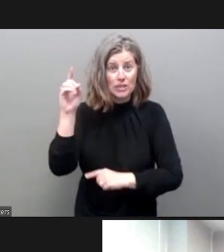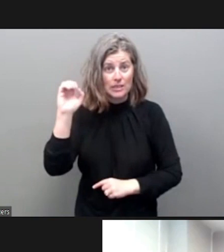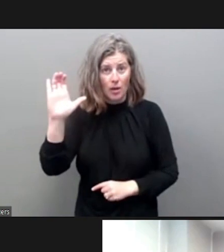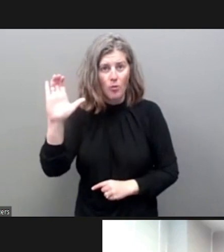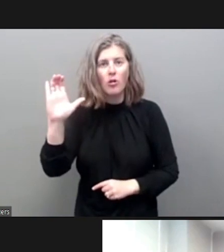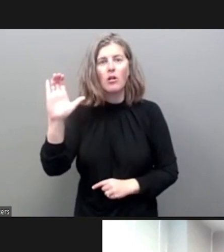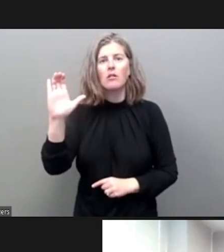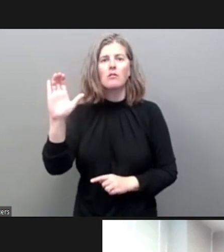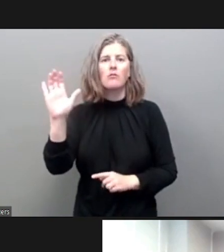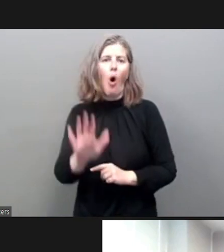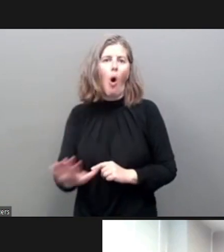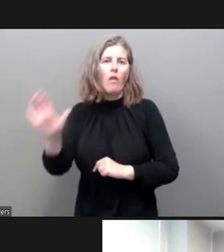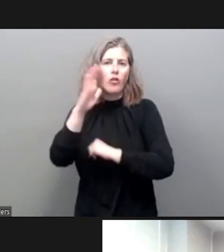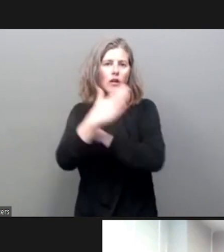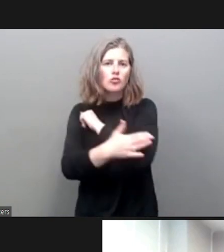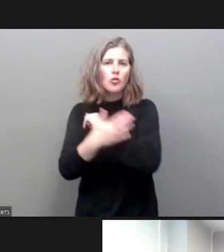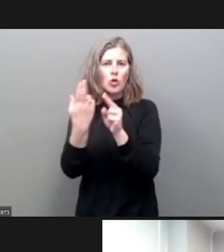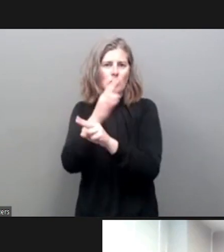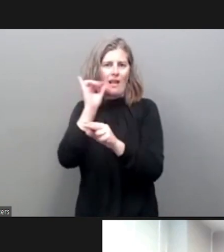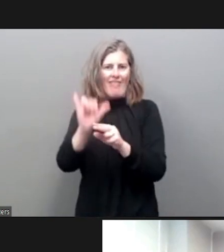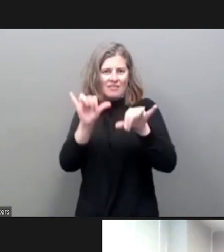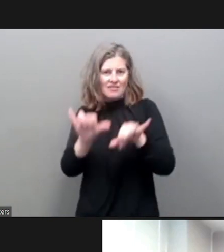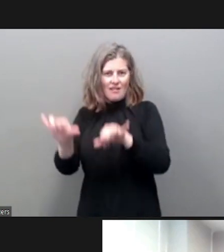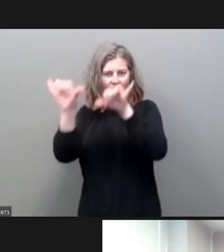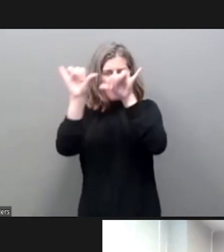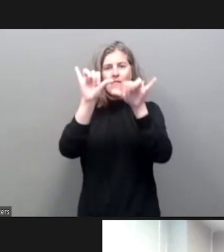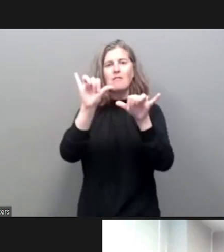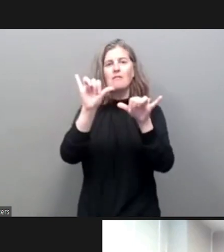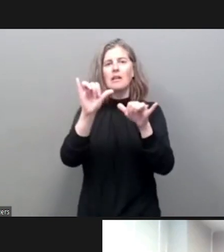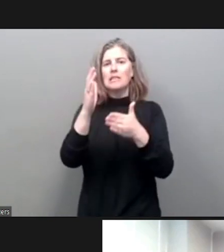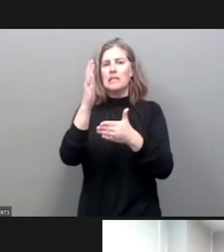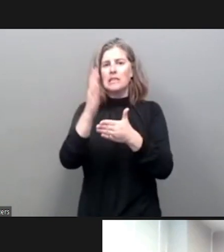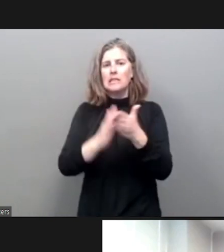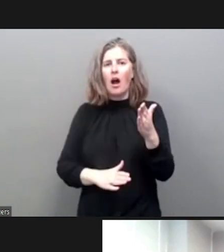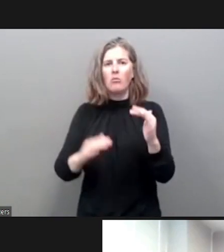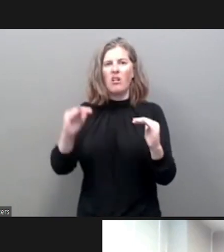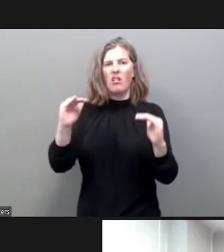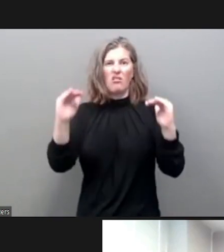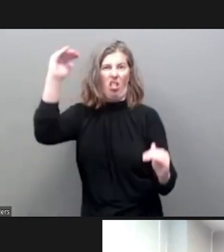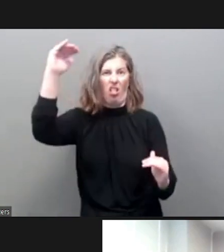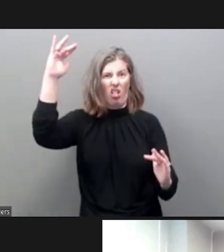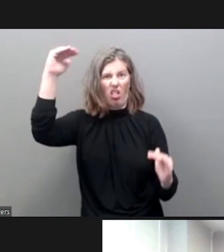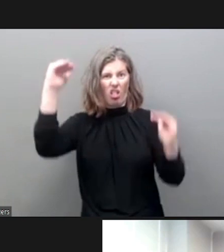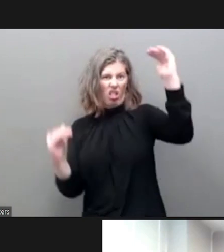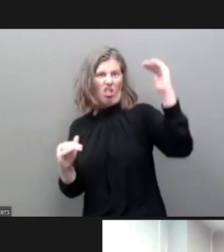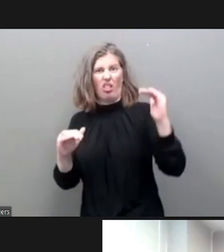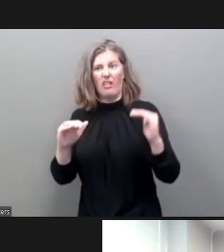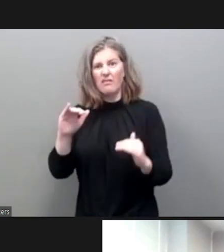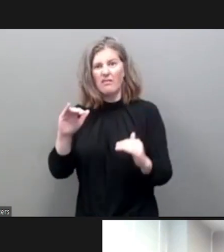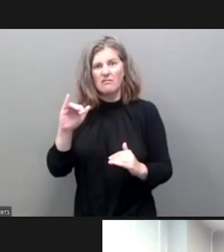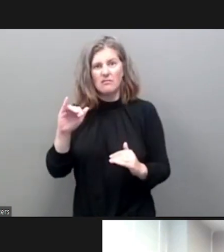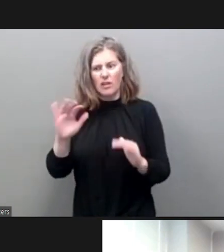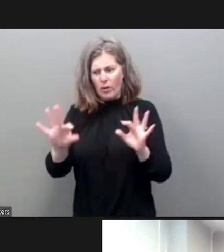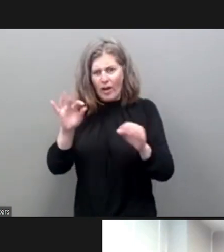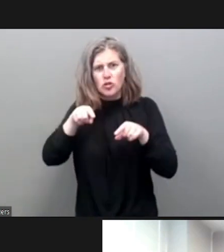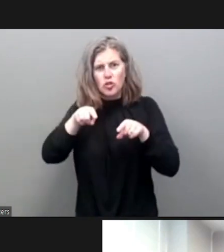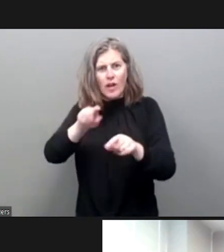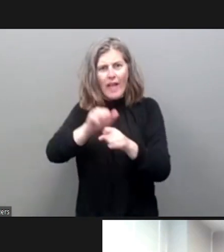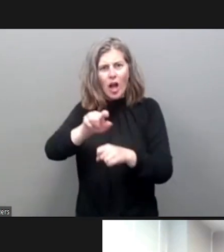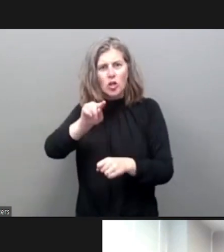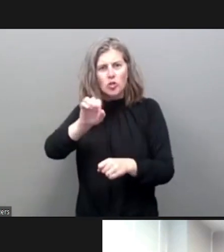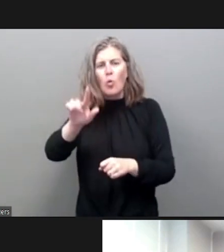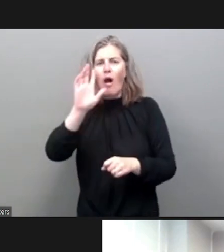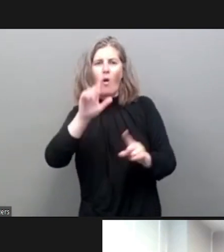folks across the nation were using it, there have been a couple inequities discovered actually in the tool. And I know